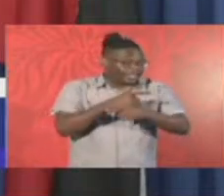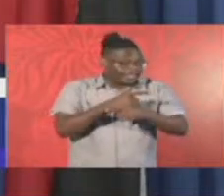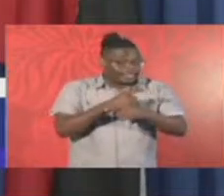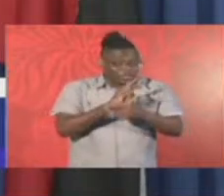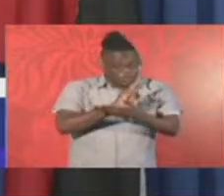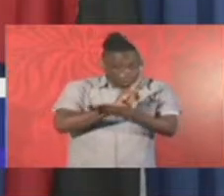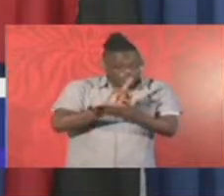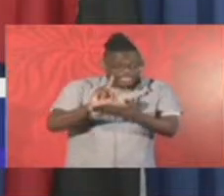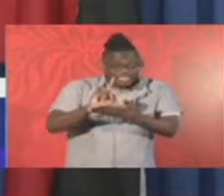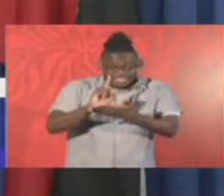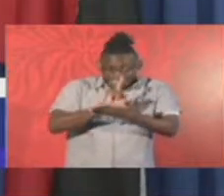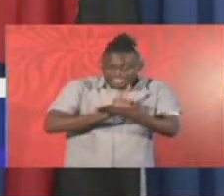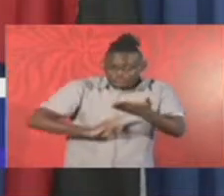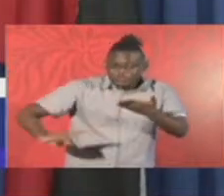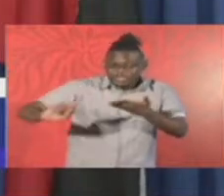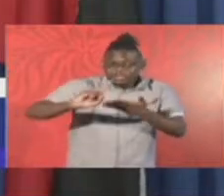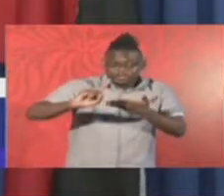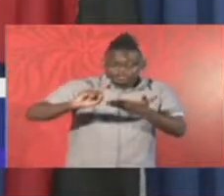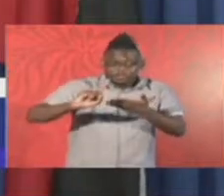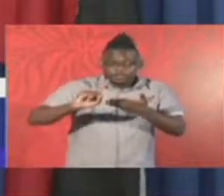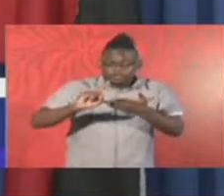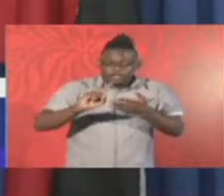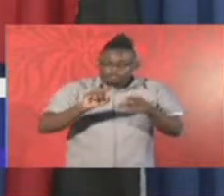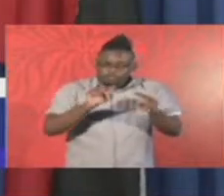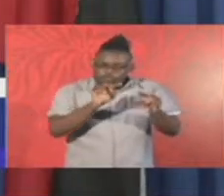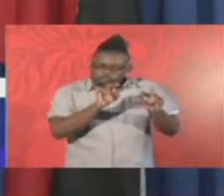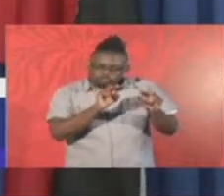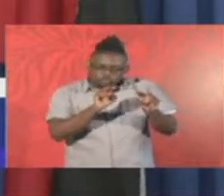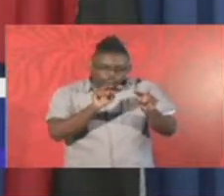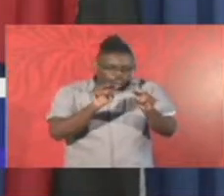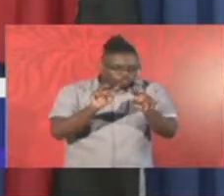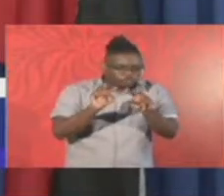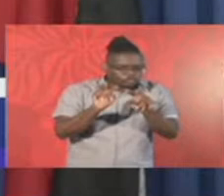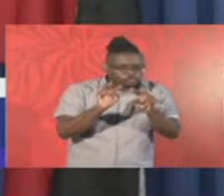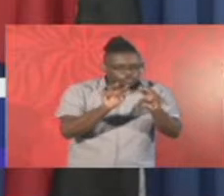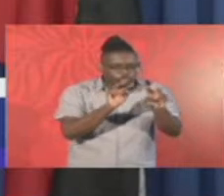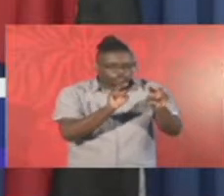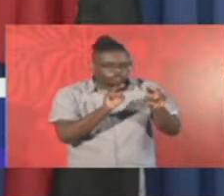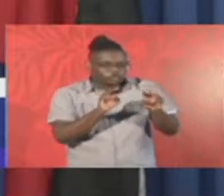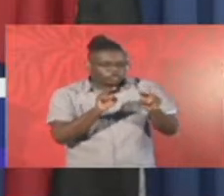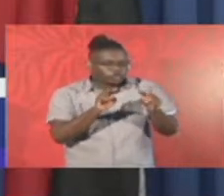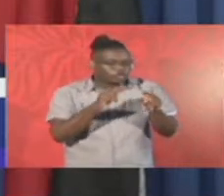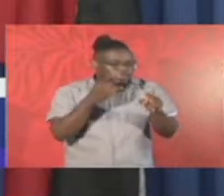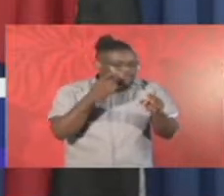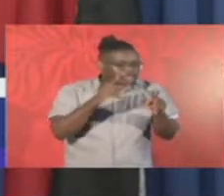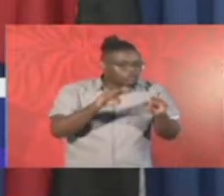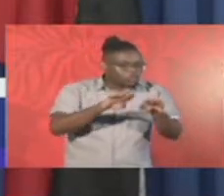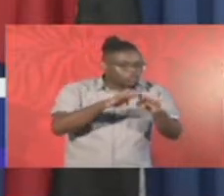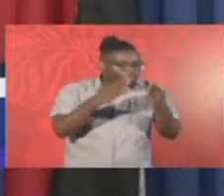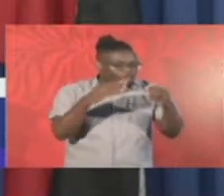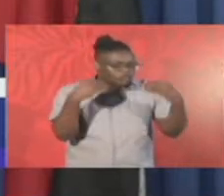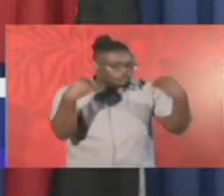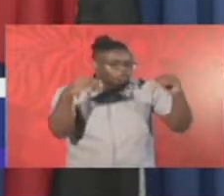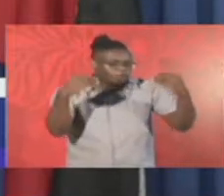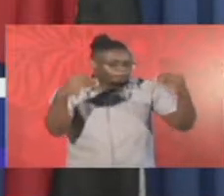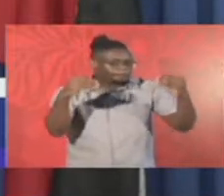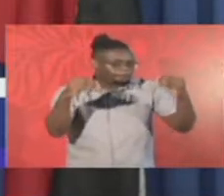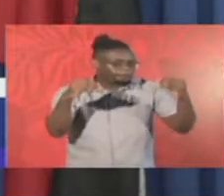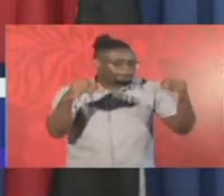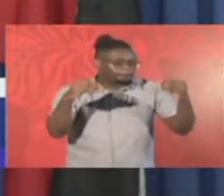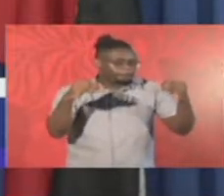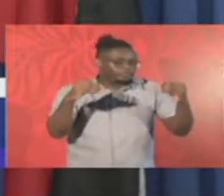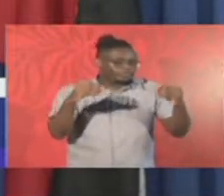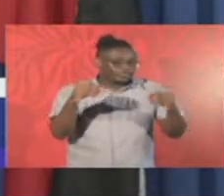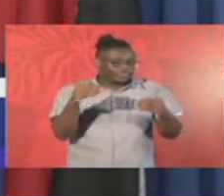assessing the retail trade coming out, we are still in the same or